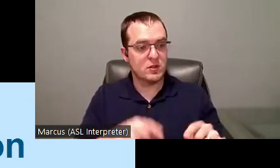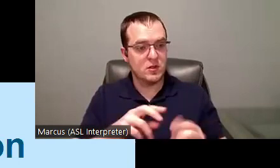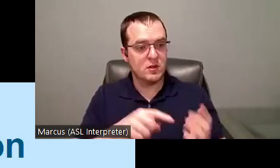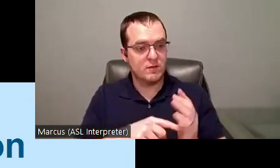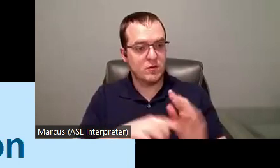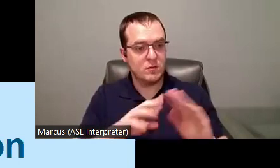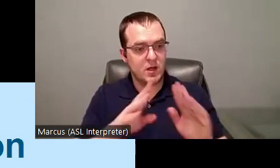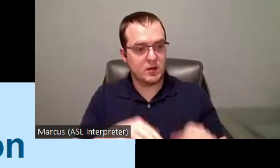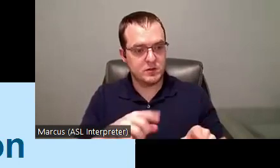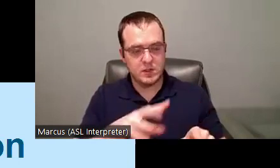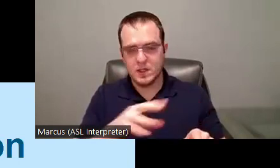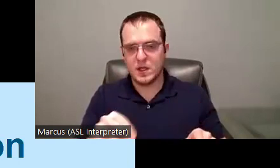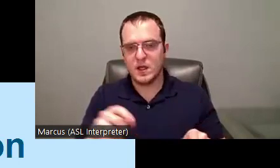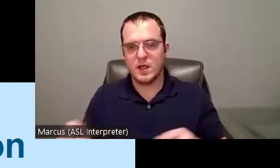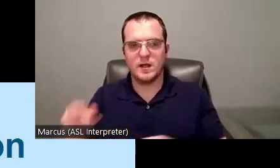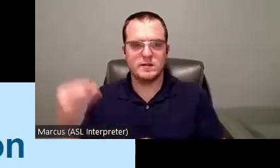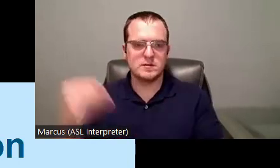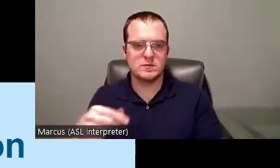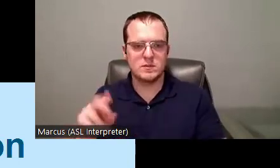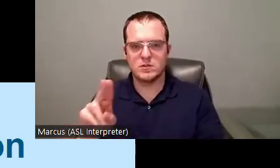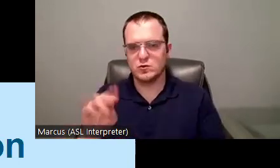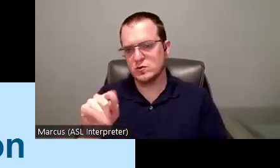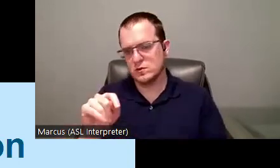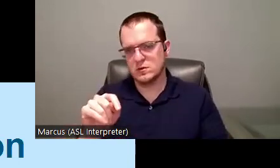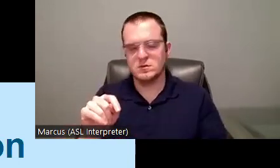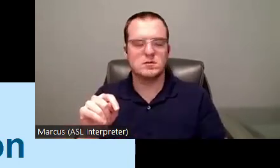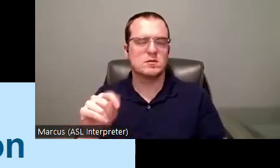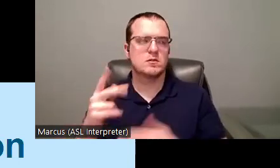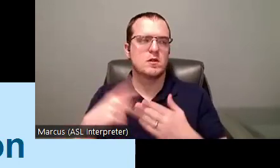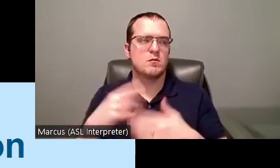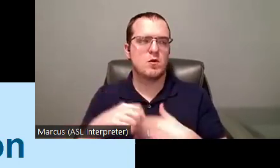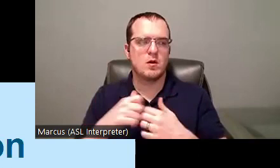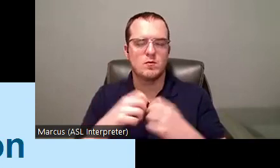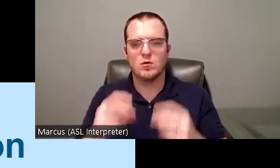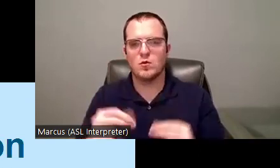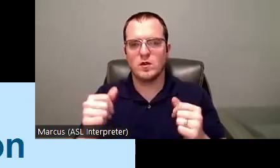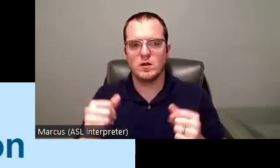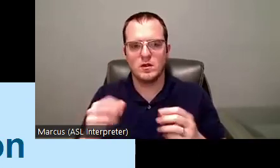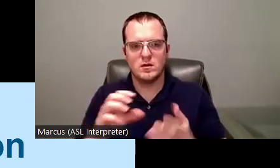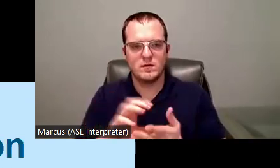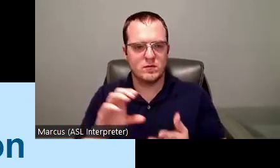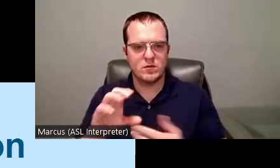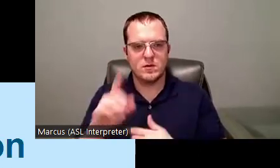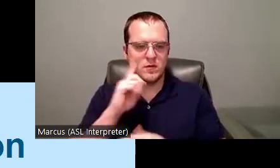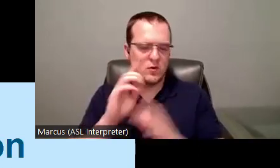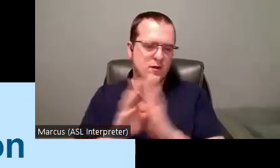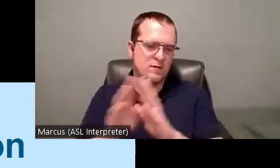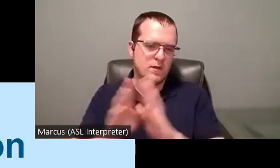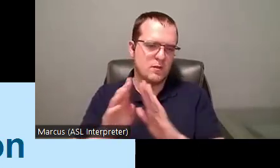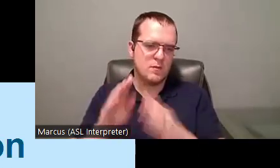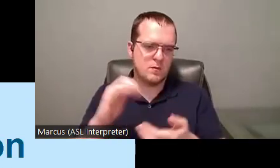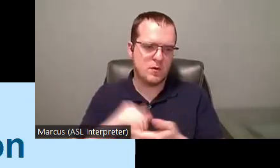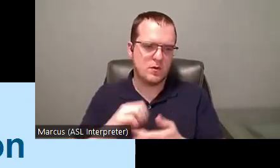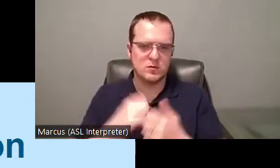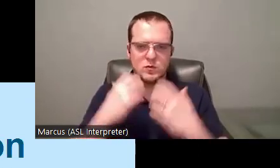and subsidized units. The program's intended to quickly deploy funding to development partners that are looking to preserve